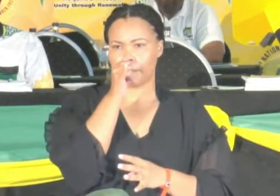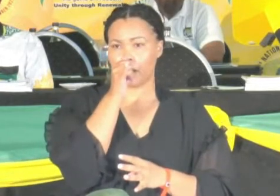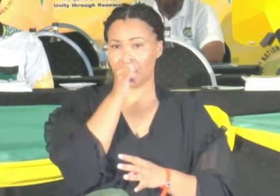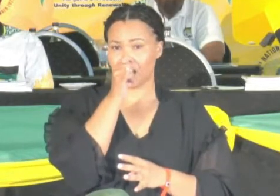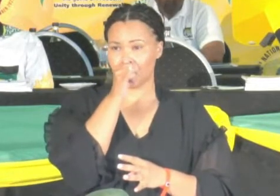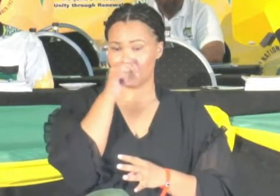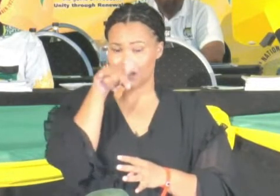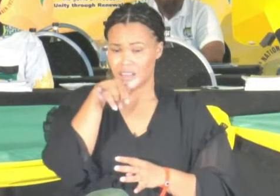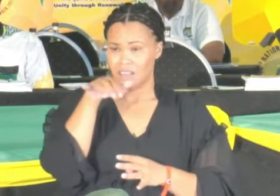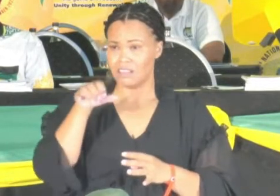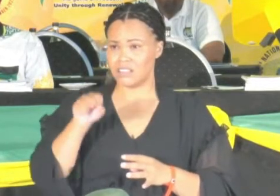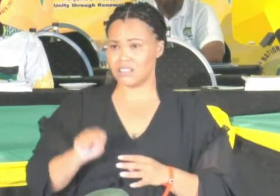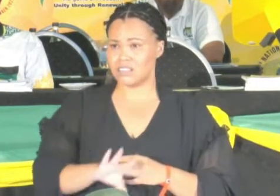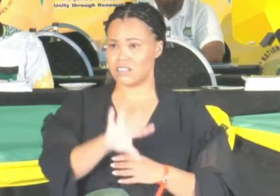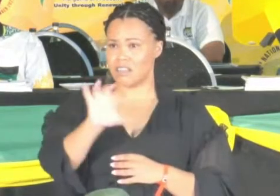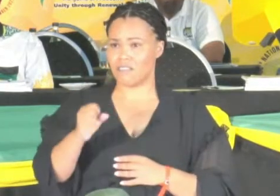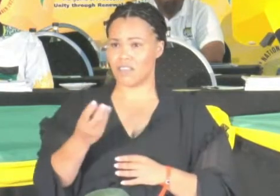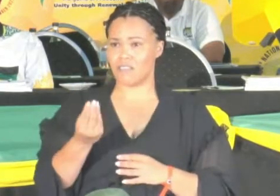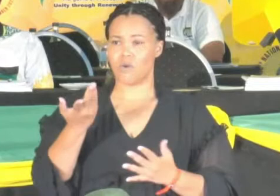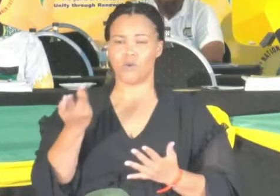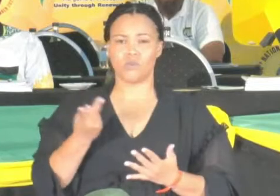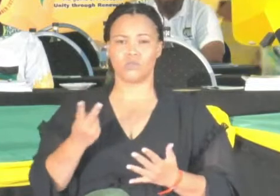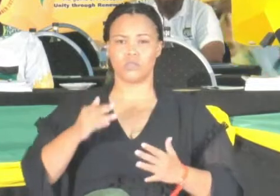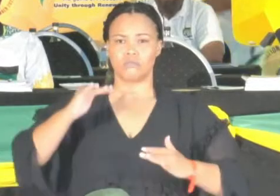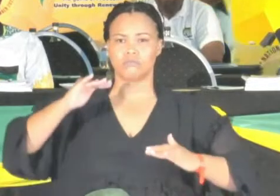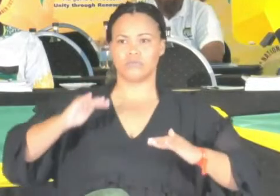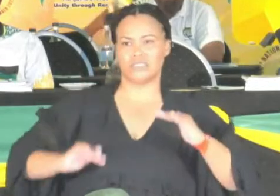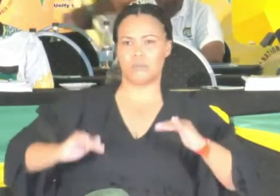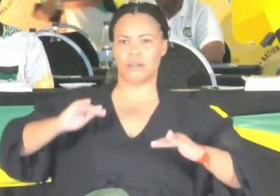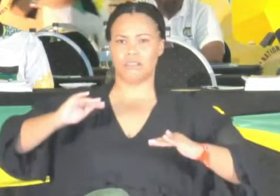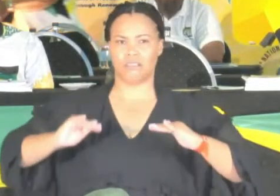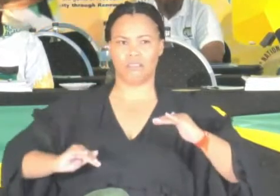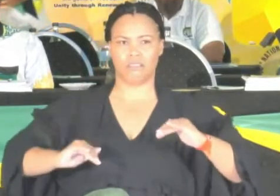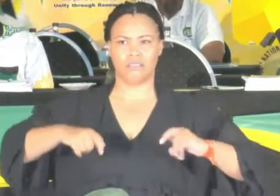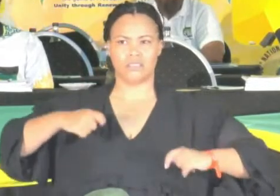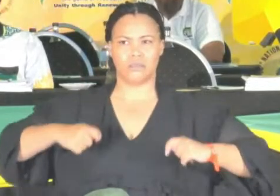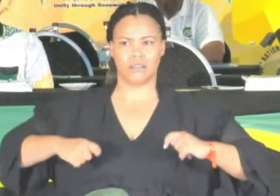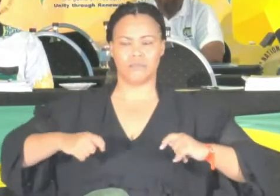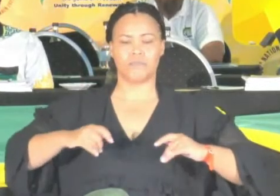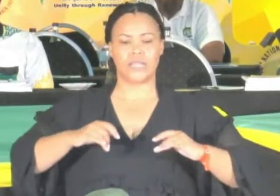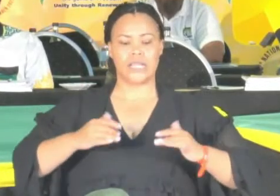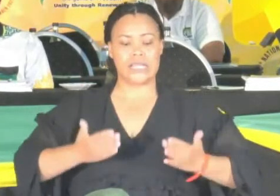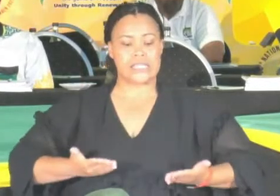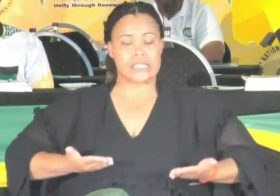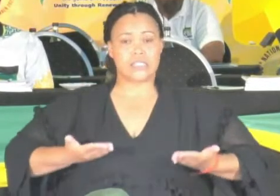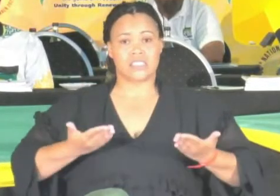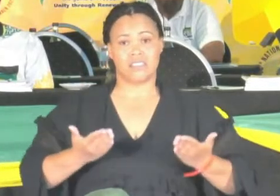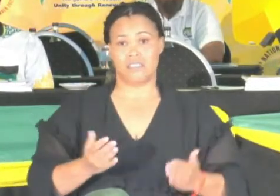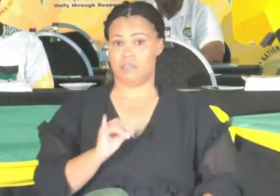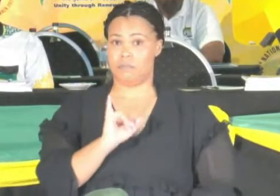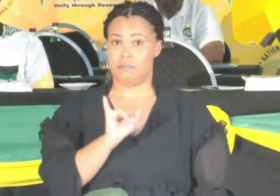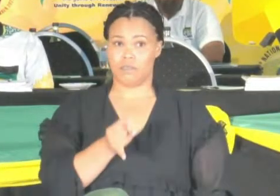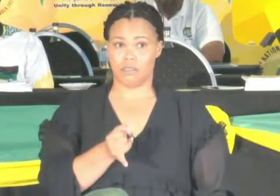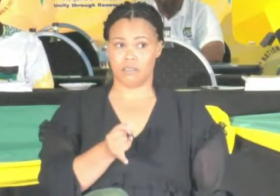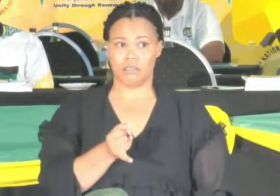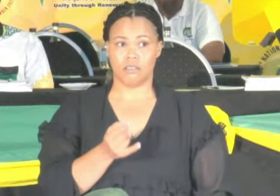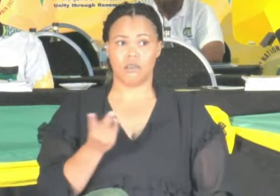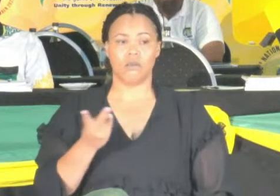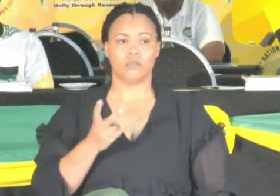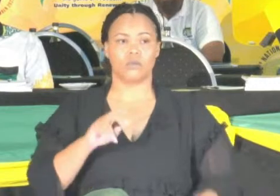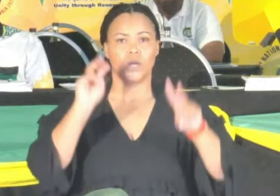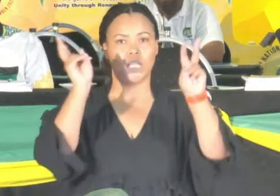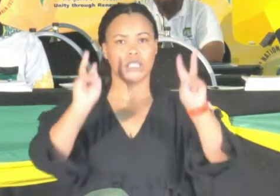prevails in our country and the instability, poor service delivery, as well as